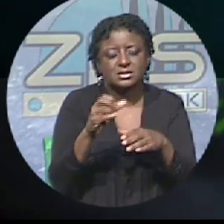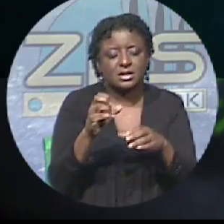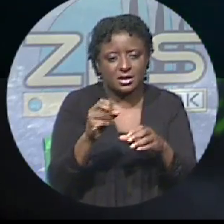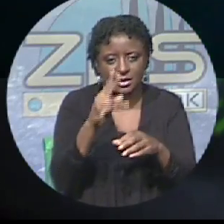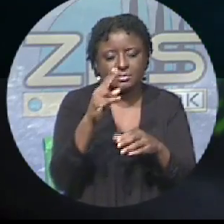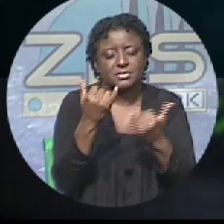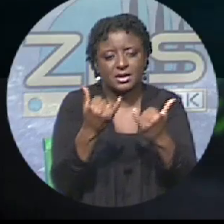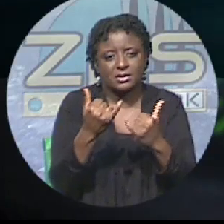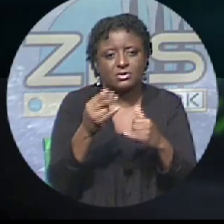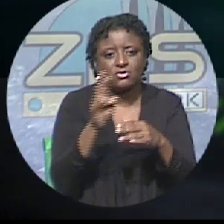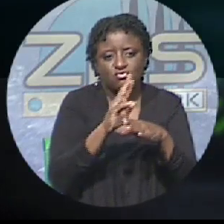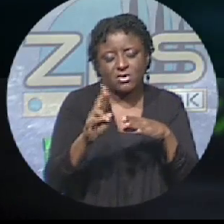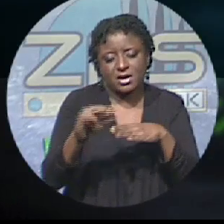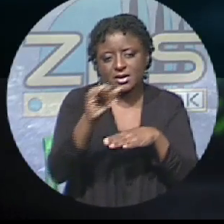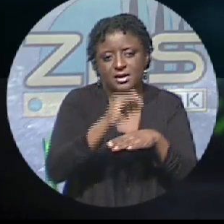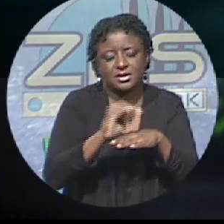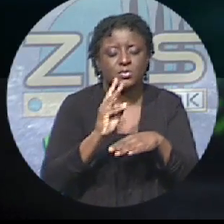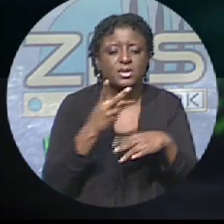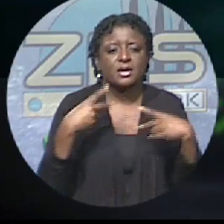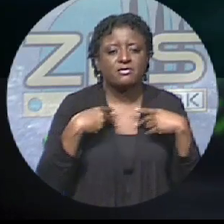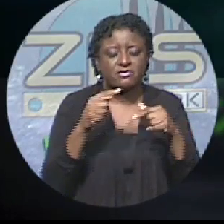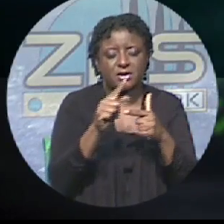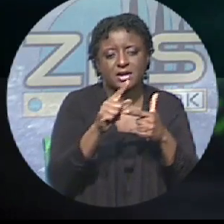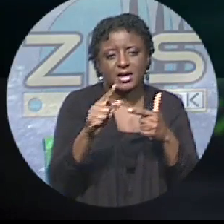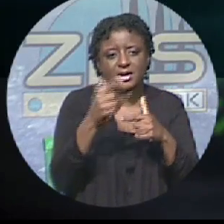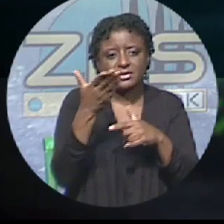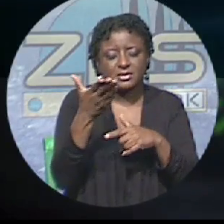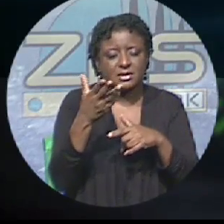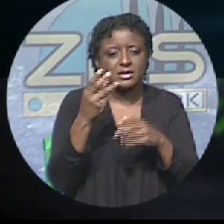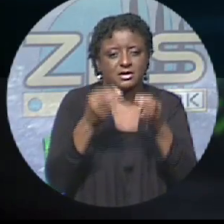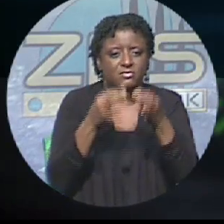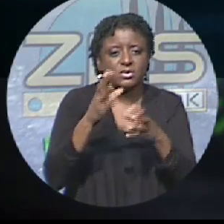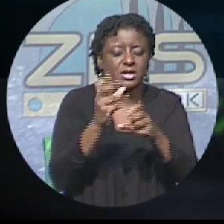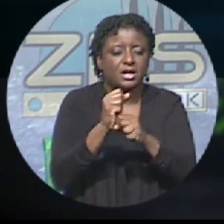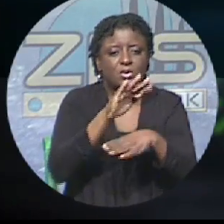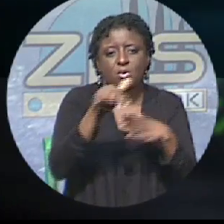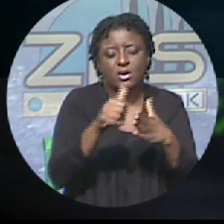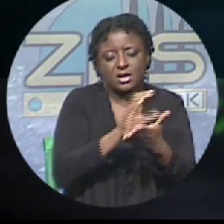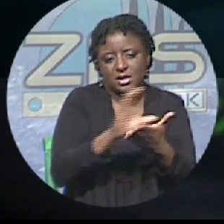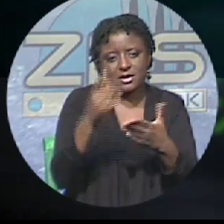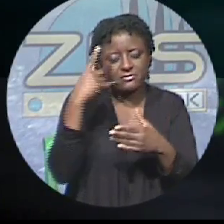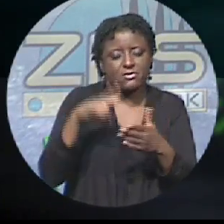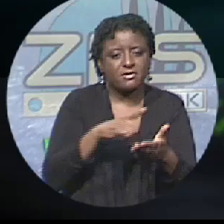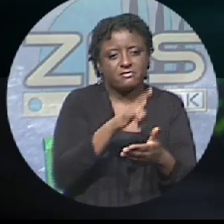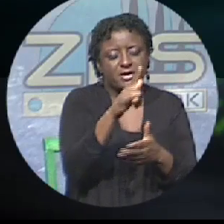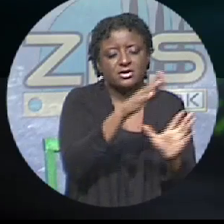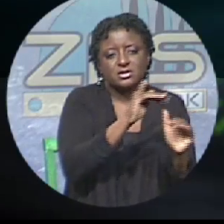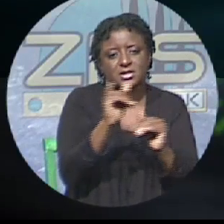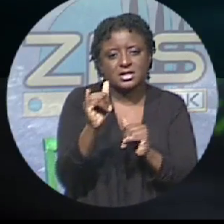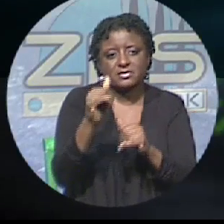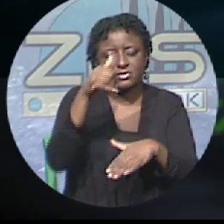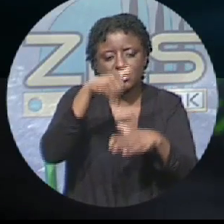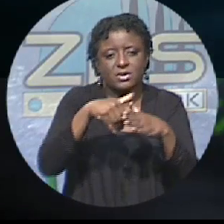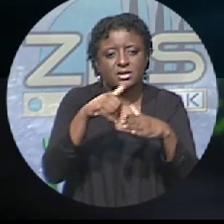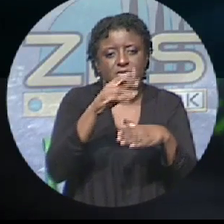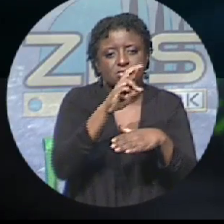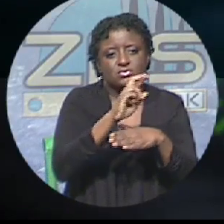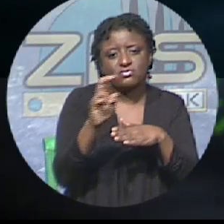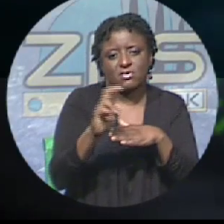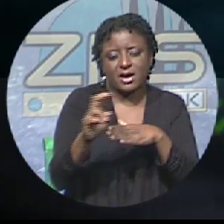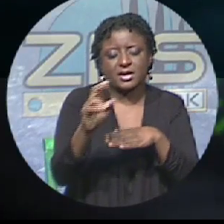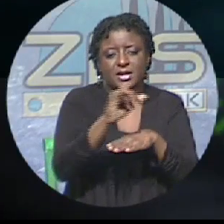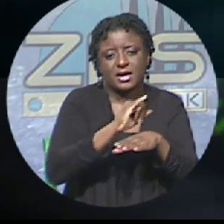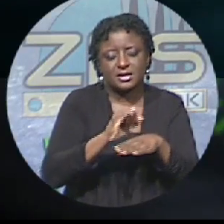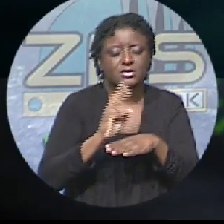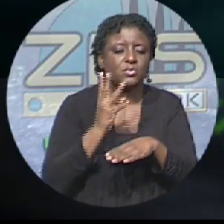line down there. If we get the all clear for a flight to leave and be able to fly into Ragged Island, we would